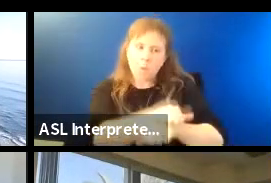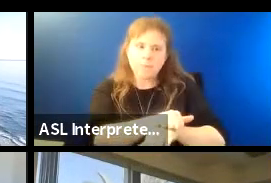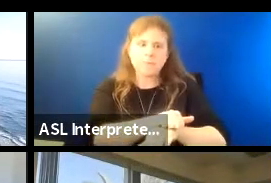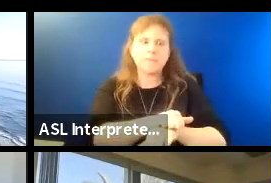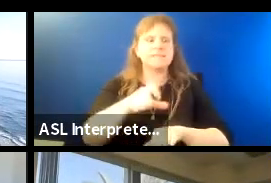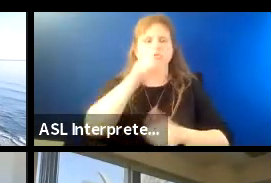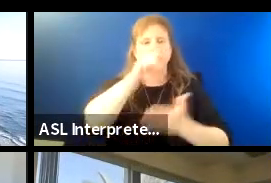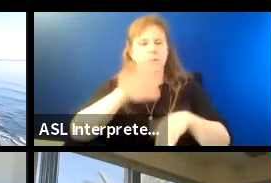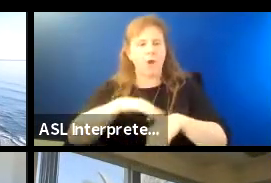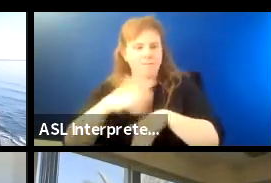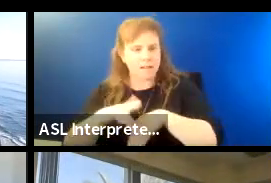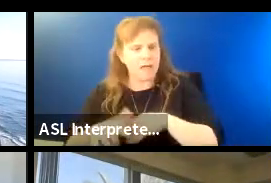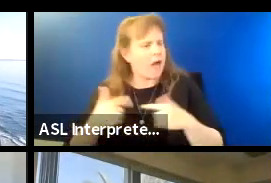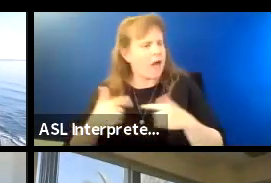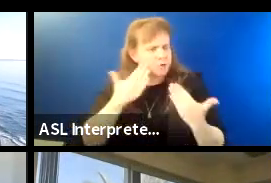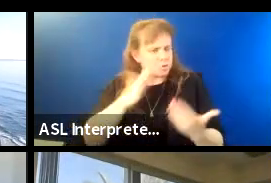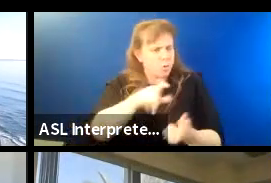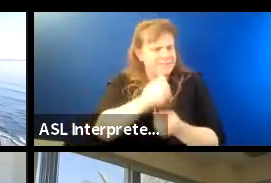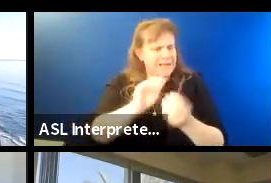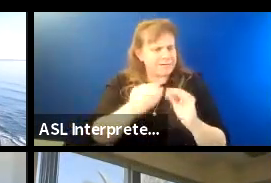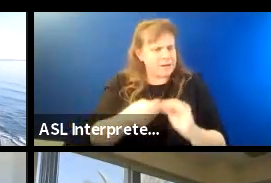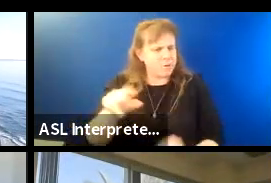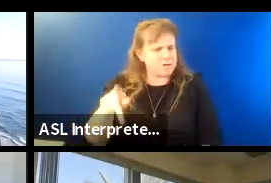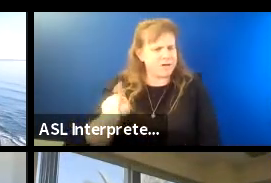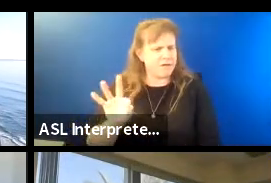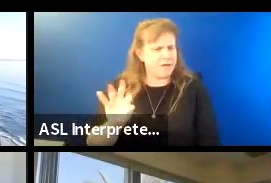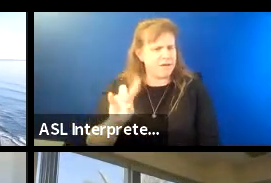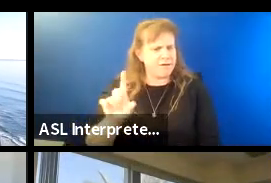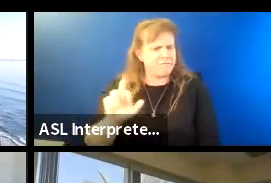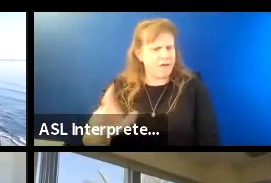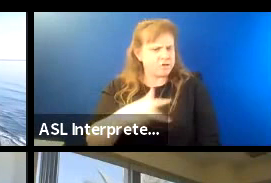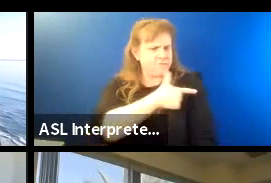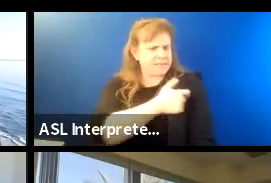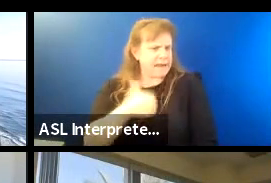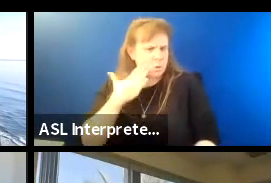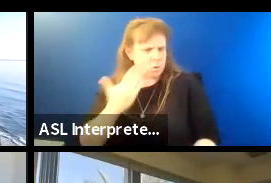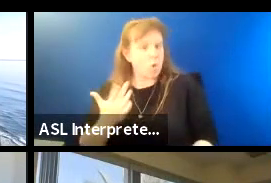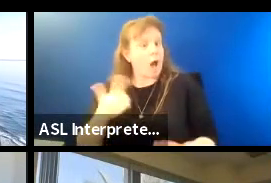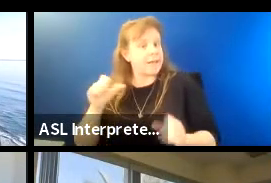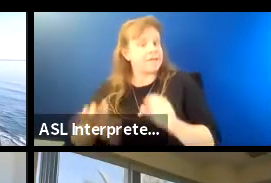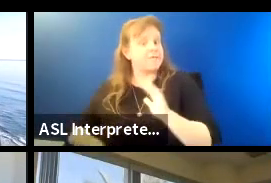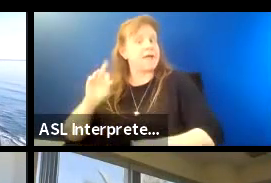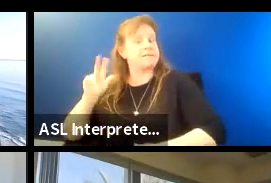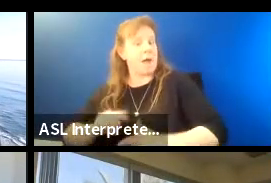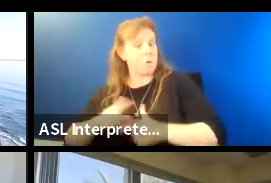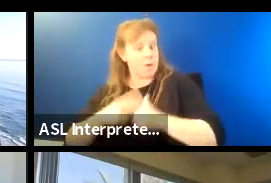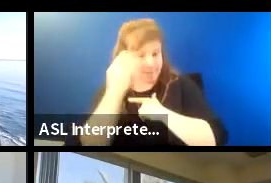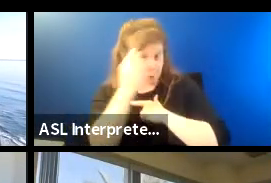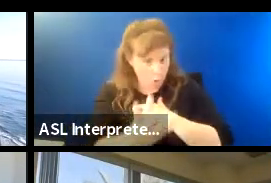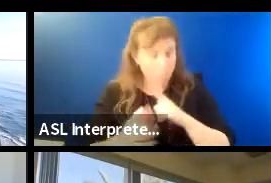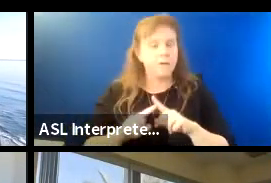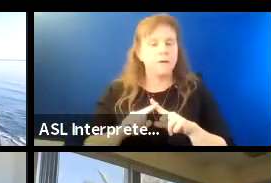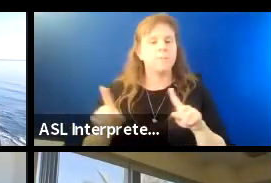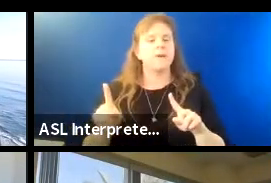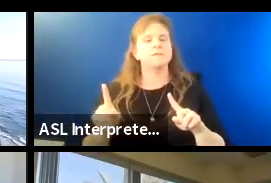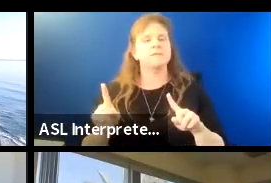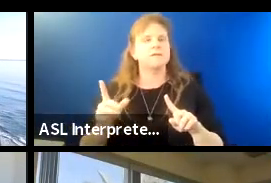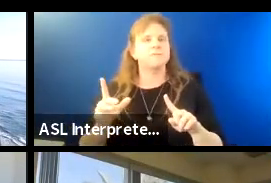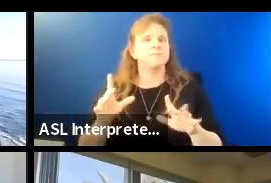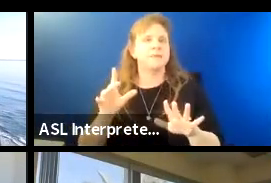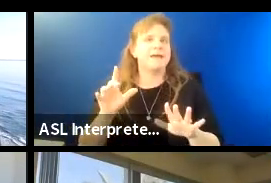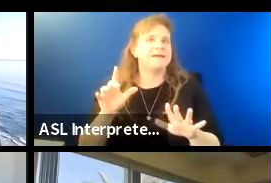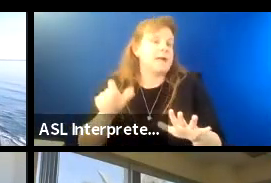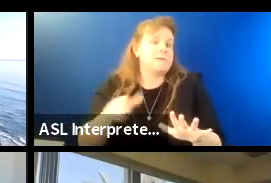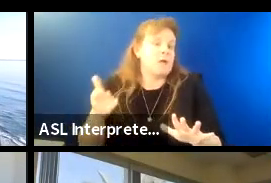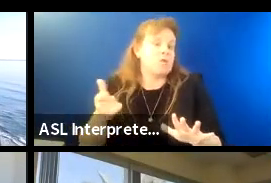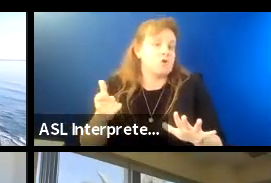know the exact numbers of Pfizer, and we can get that back to you, but I think we anticipate that, it's another next